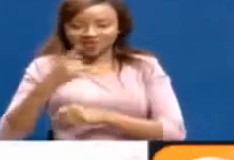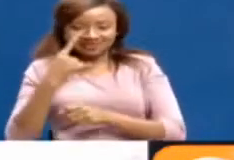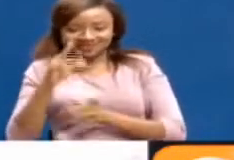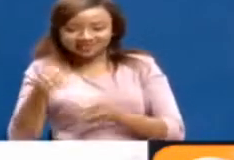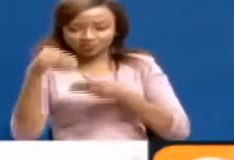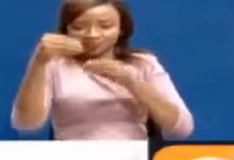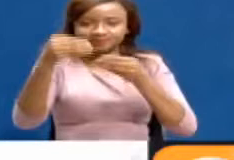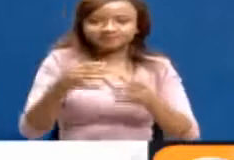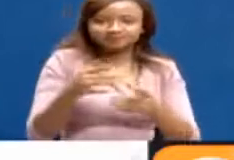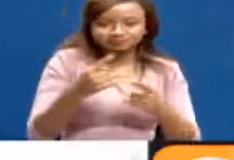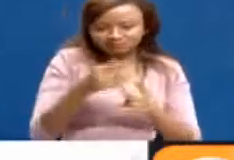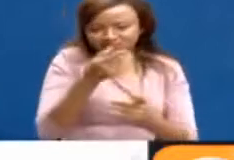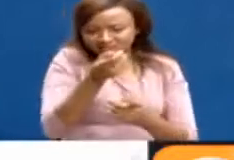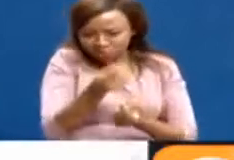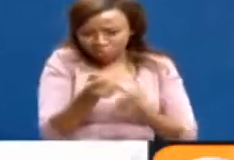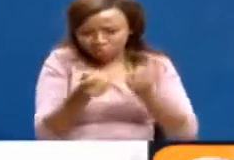problems.